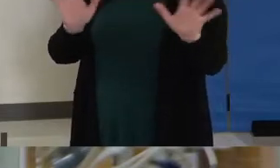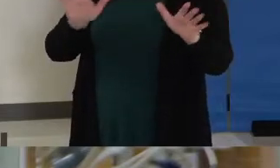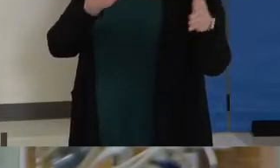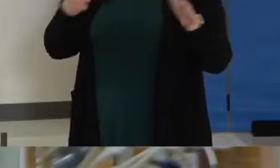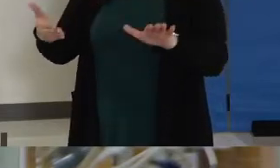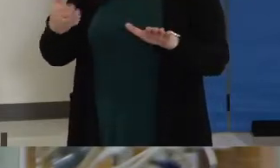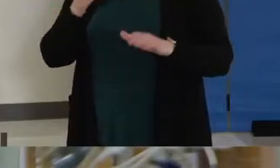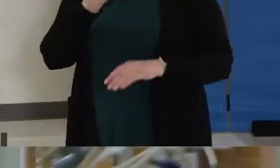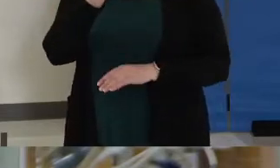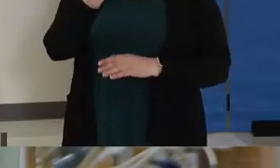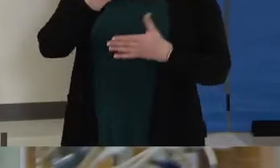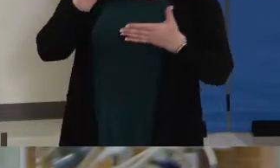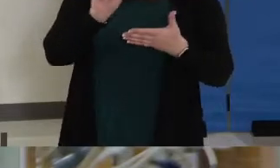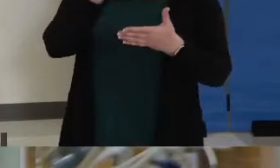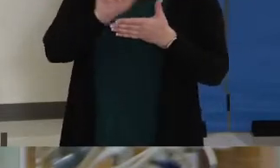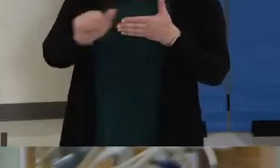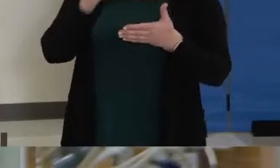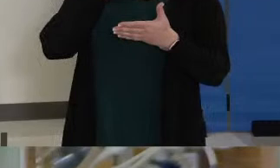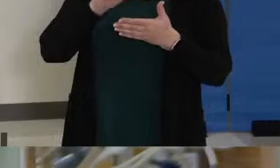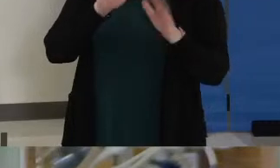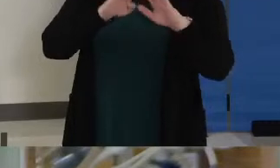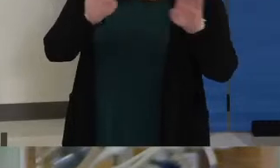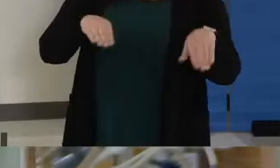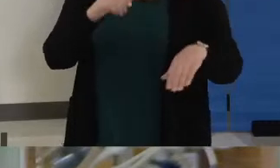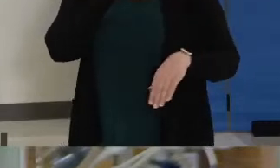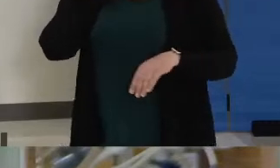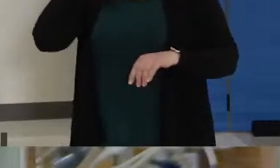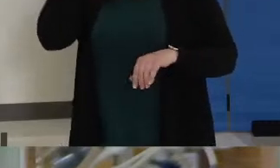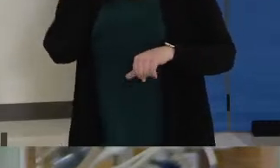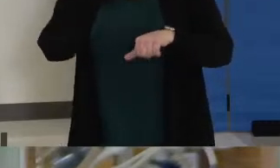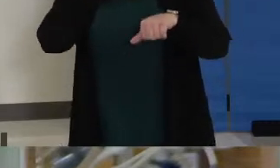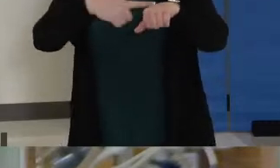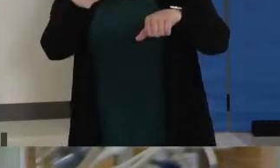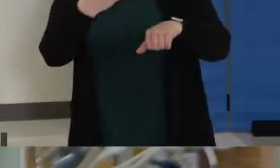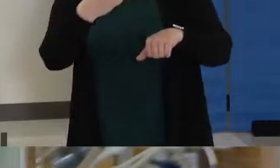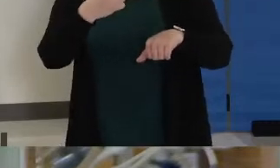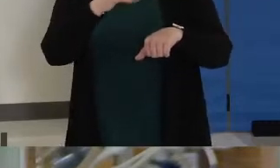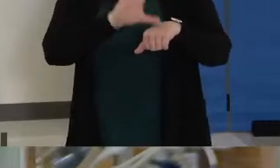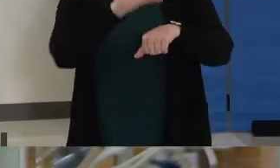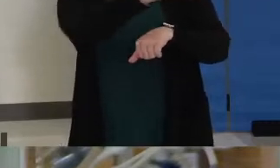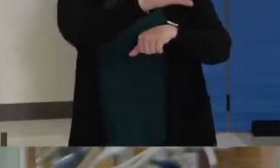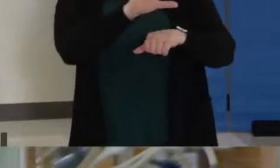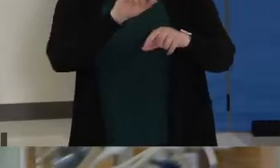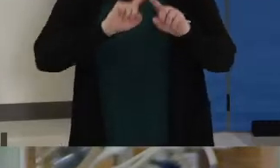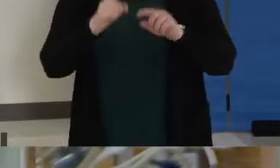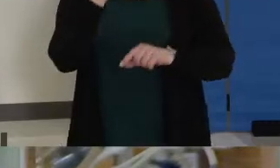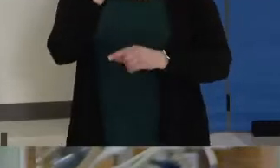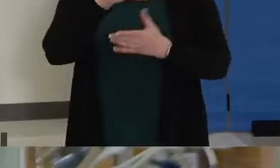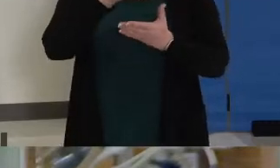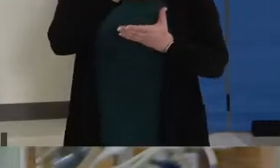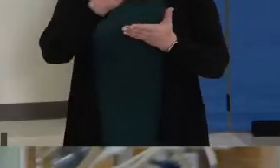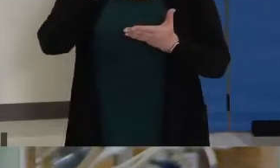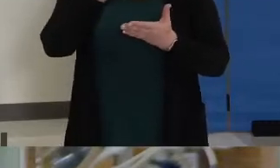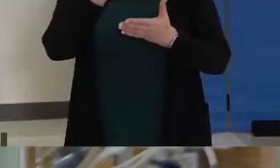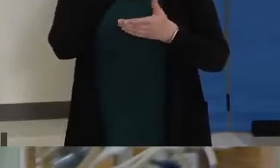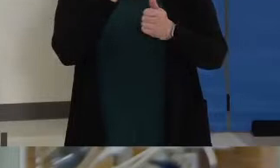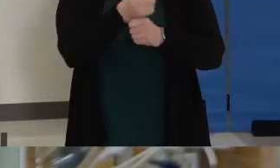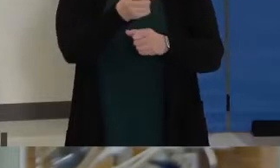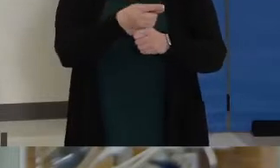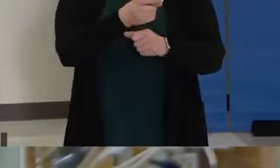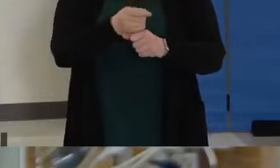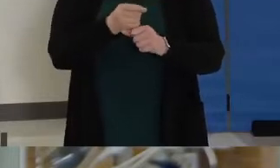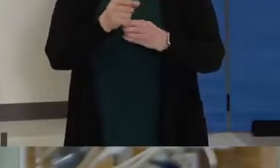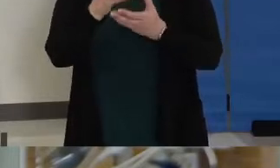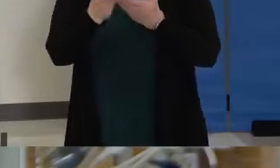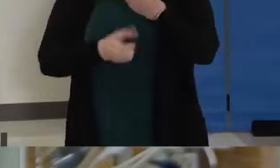for housing, not just one time like we did with No Place Like Home, but $1 billion every year. Enhanced wraparound services,